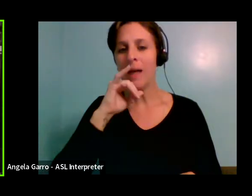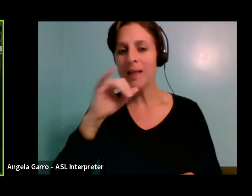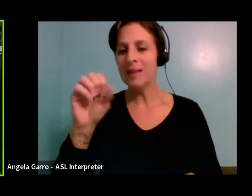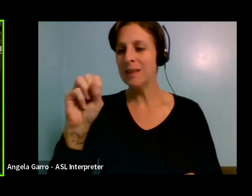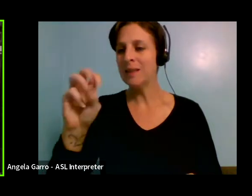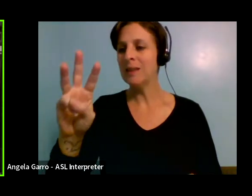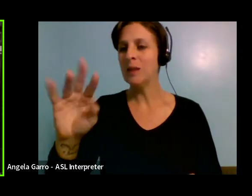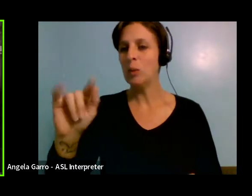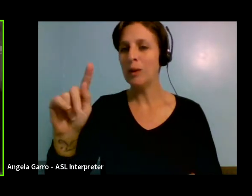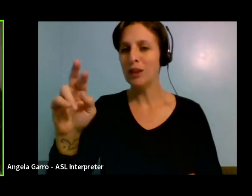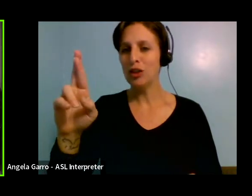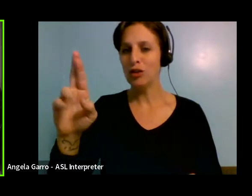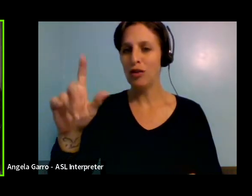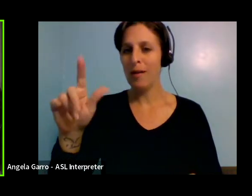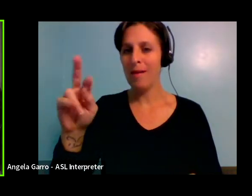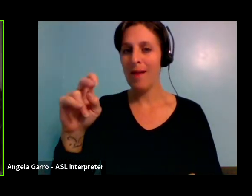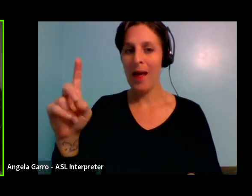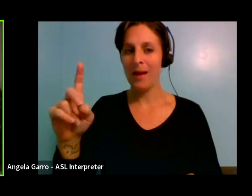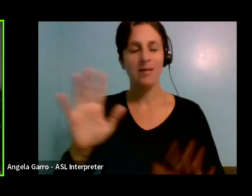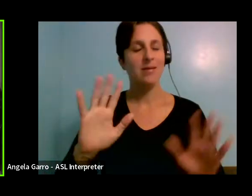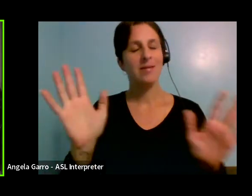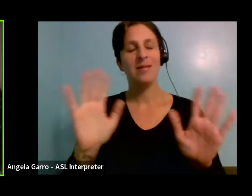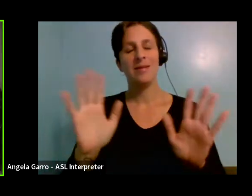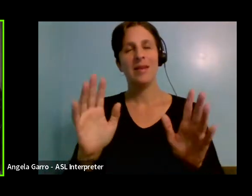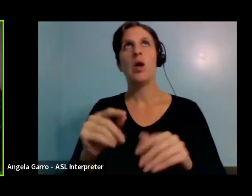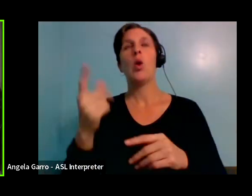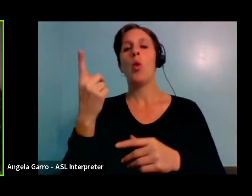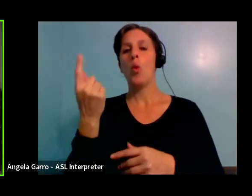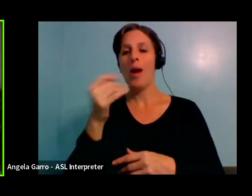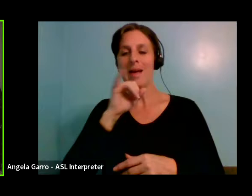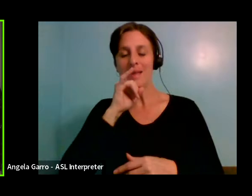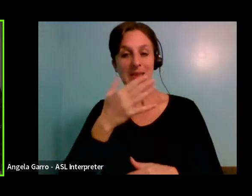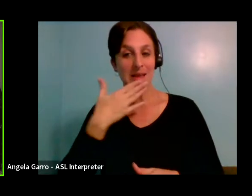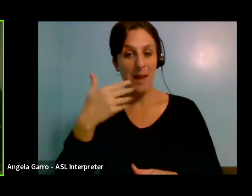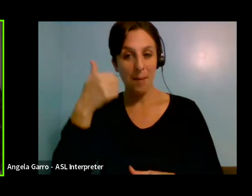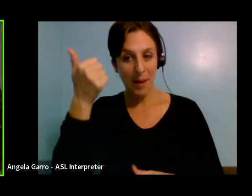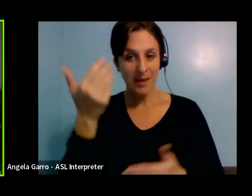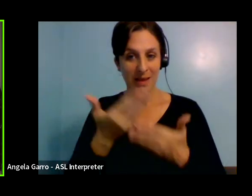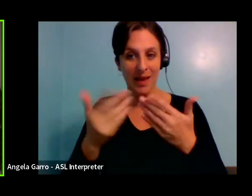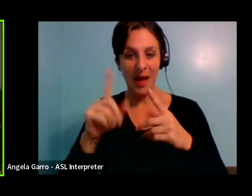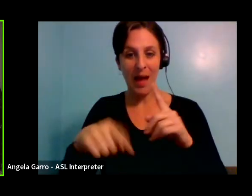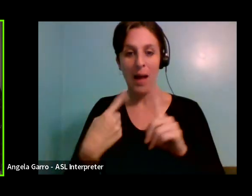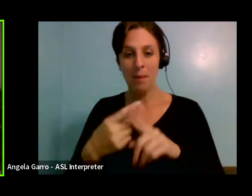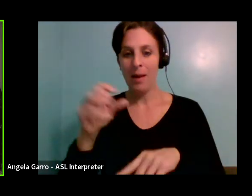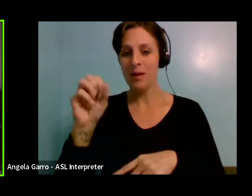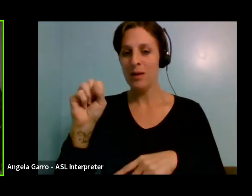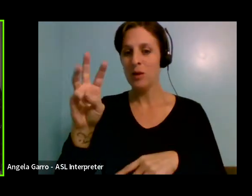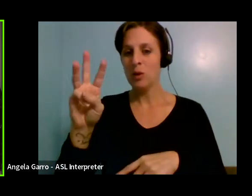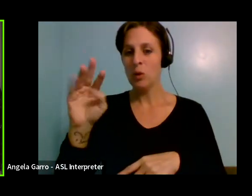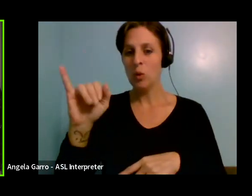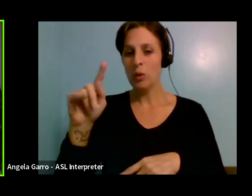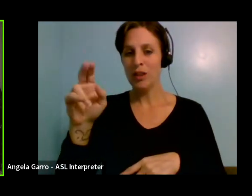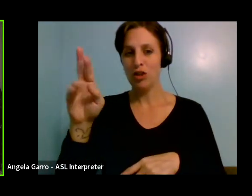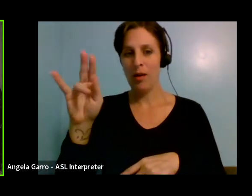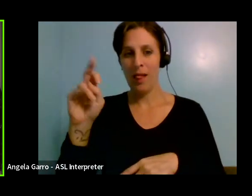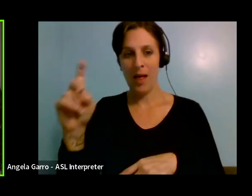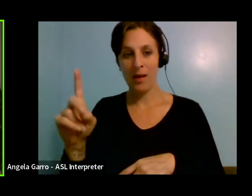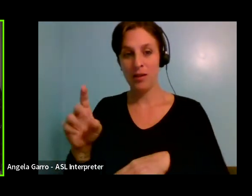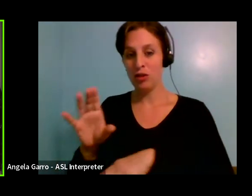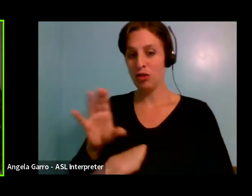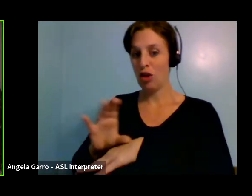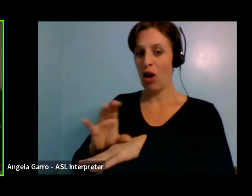Switzerland? What's the best thing about Switzerland? Chocolate. Uh-huh. It's